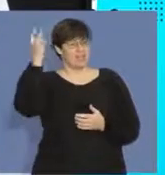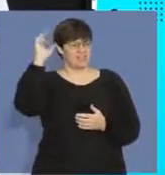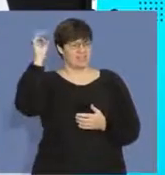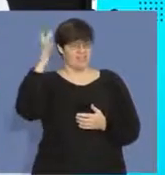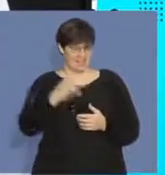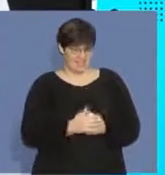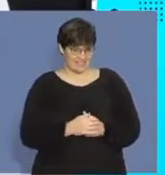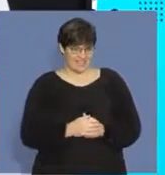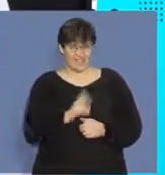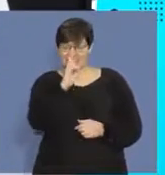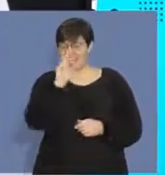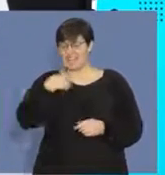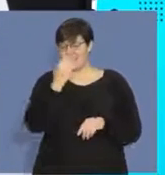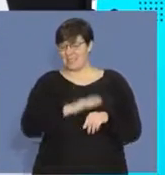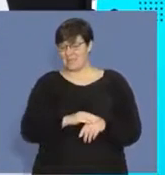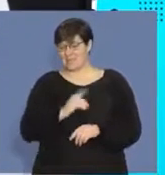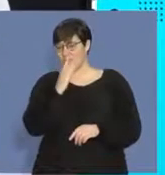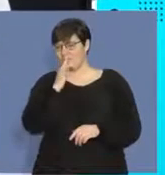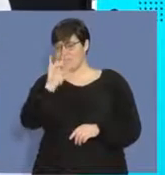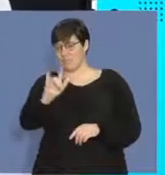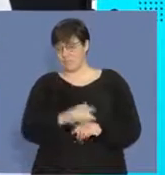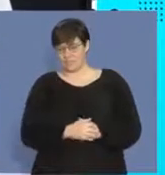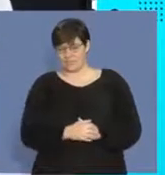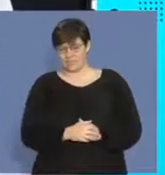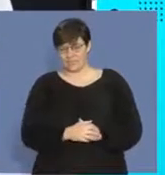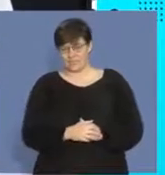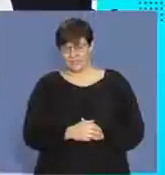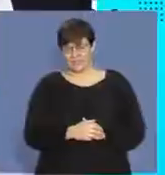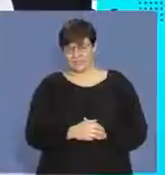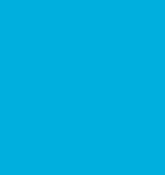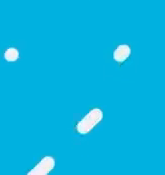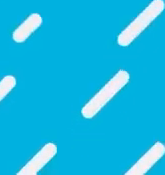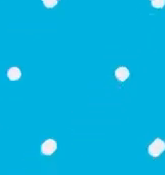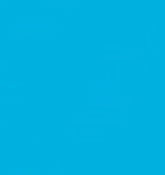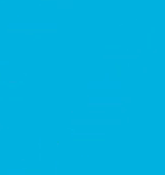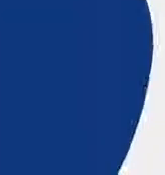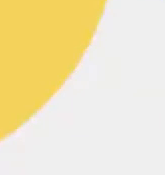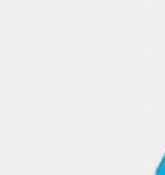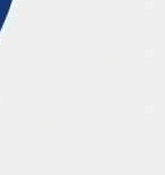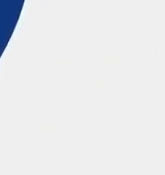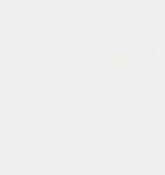because you definitely are a shining star. Until next time, goodbye.